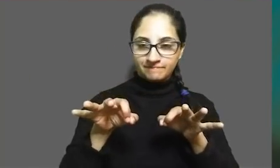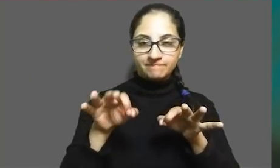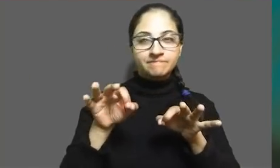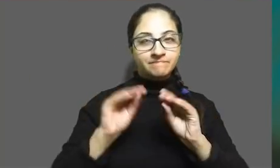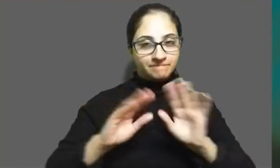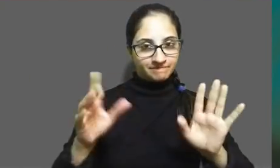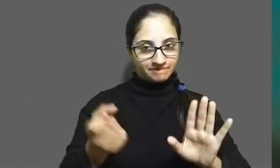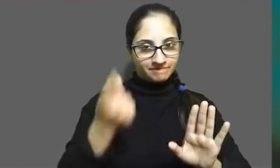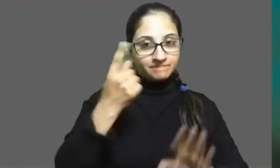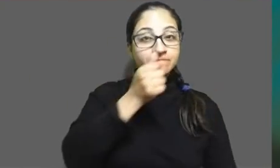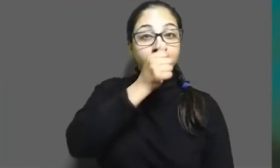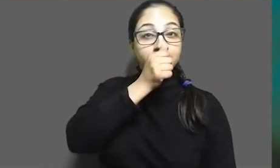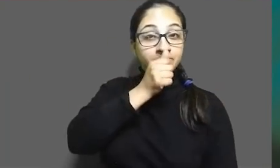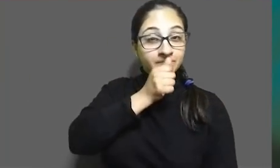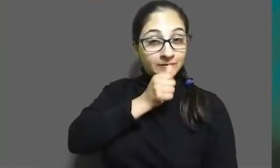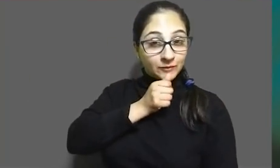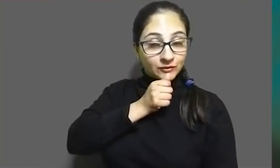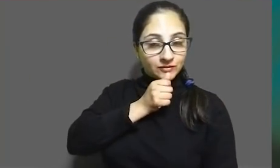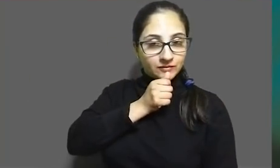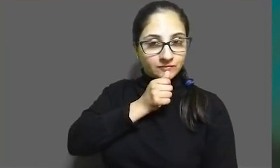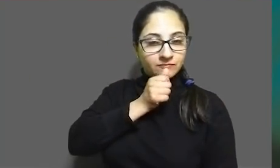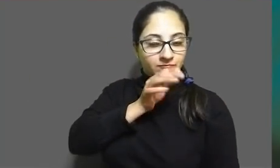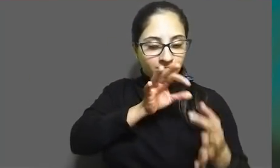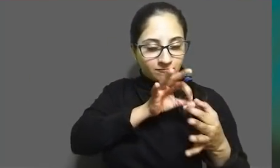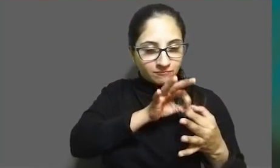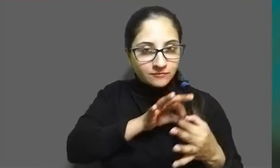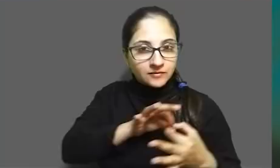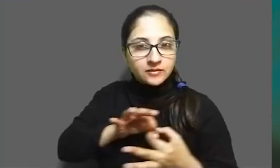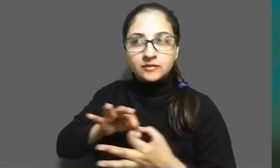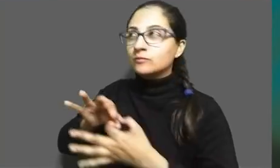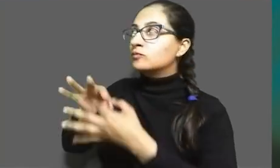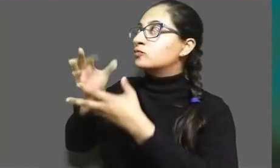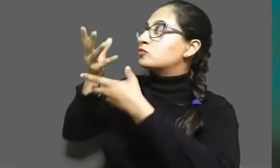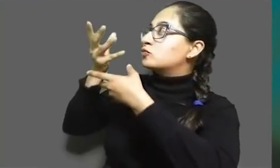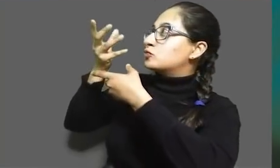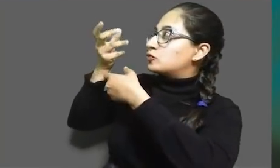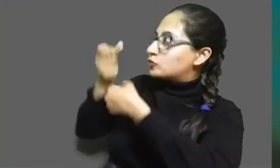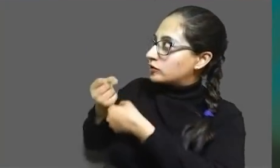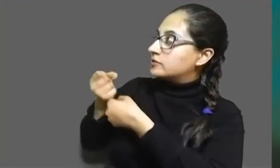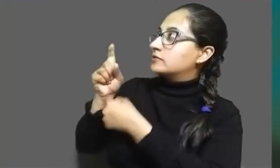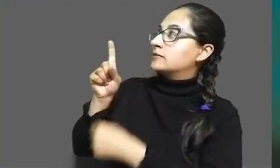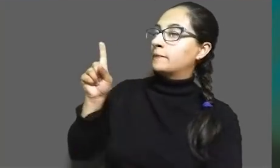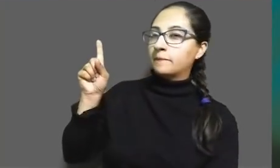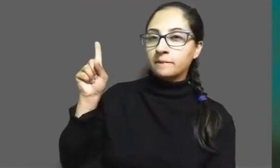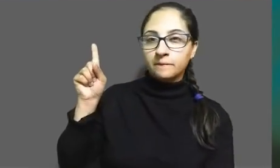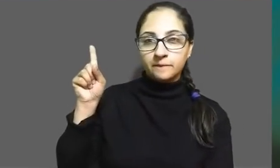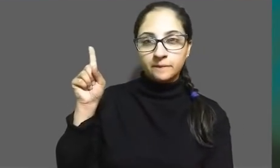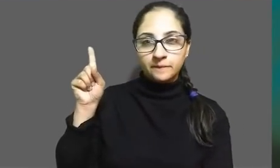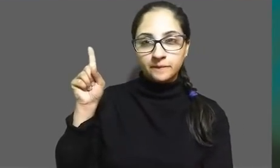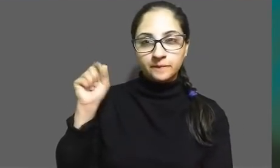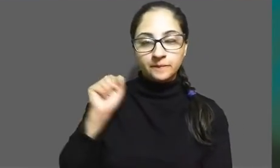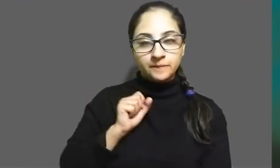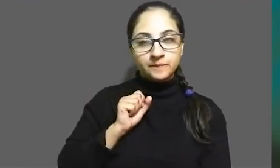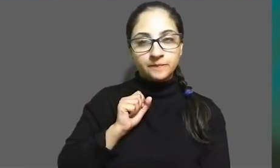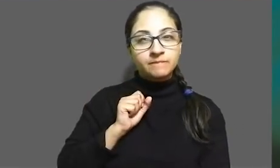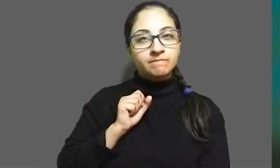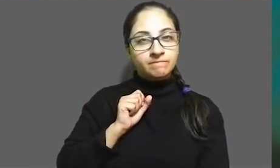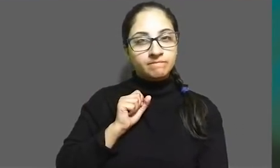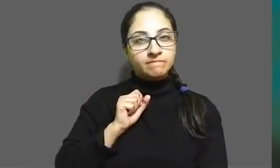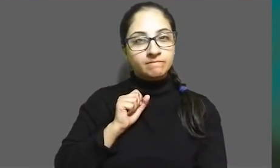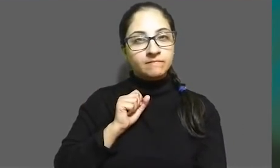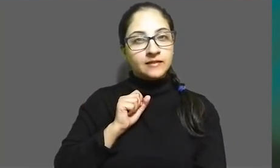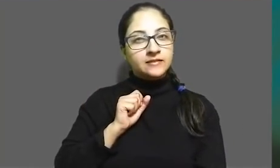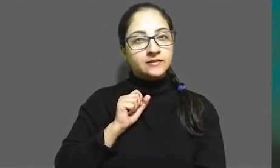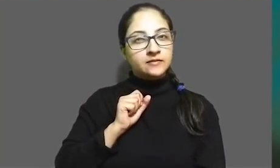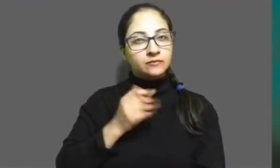Thank you for that. Patience is certainly not something that comes easy to me. But after hearing you, I see how